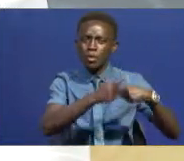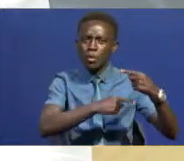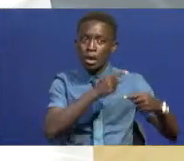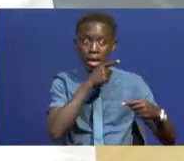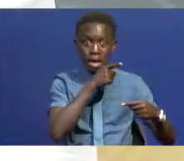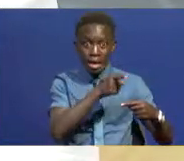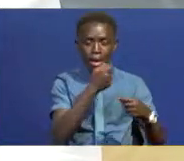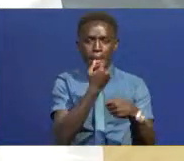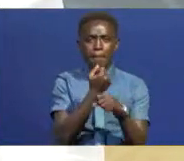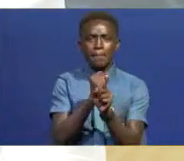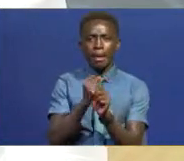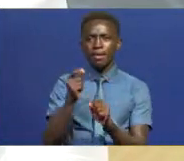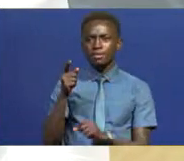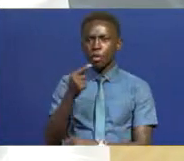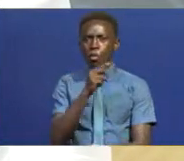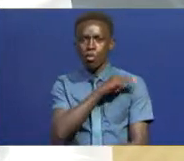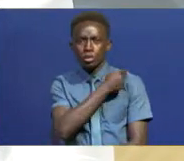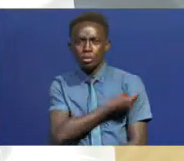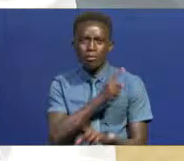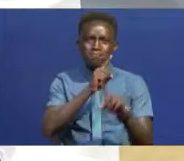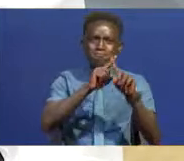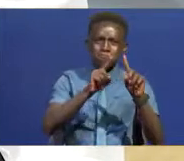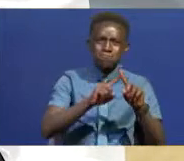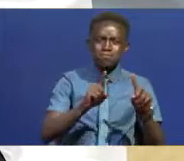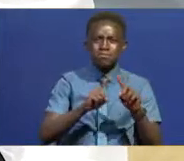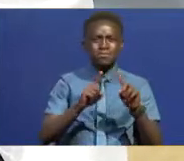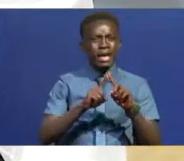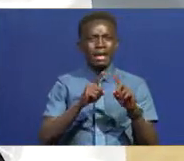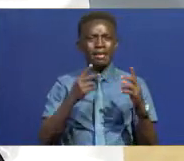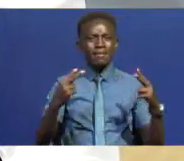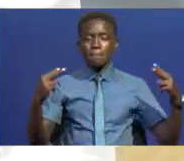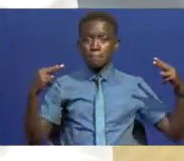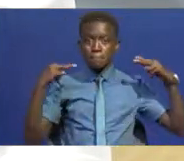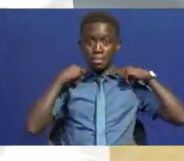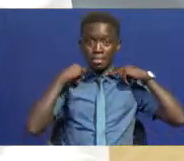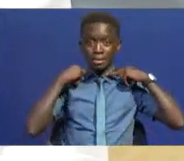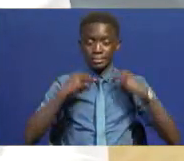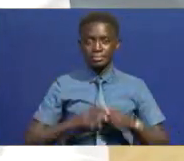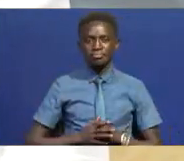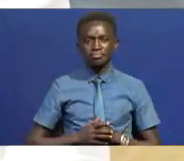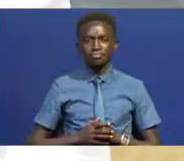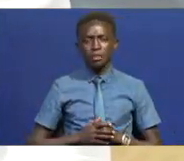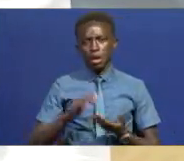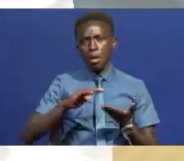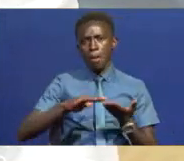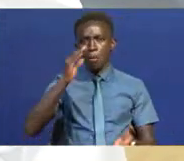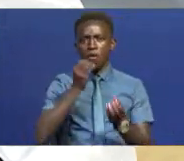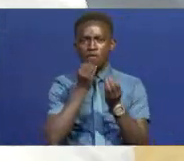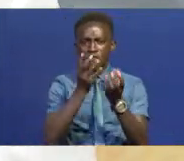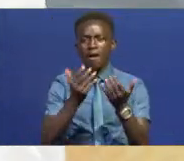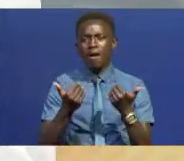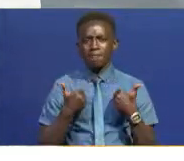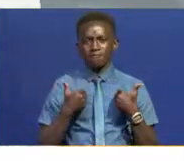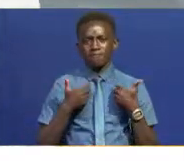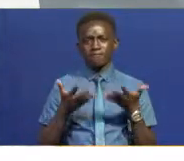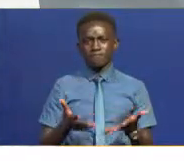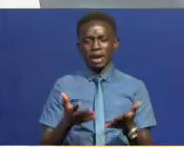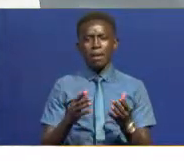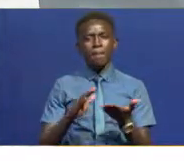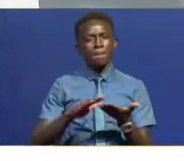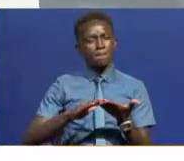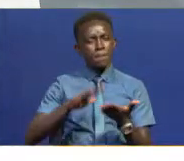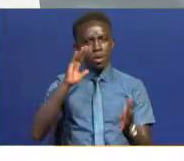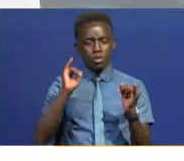paralyzed health facilities in the country. We have details on that and many more. And at this